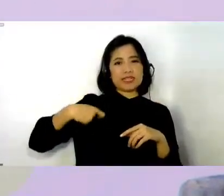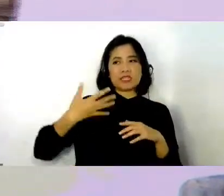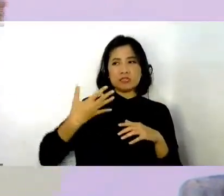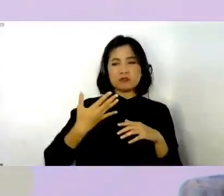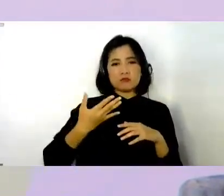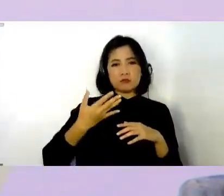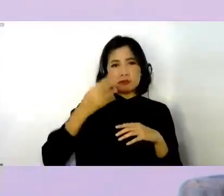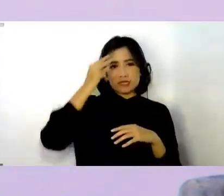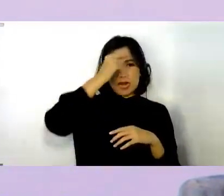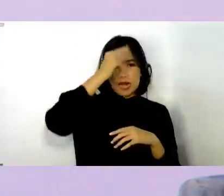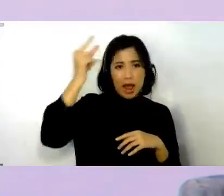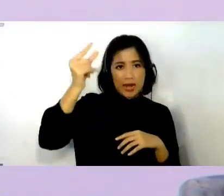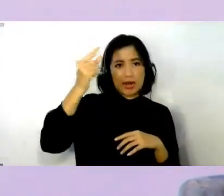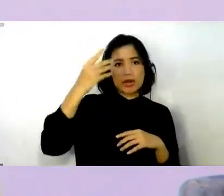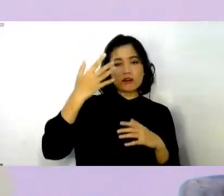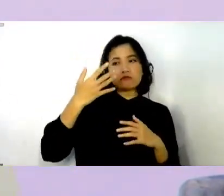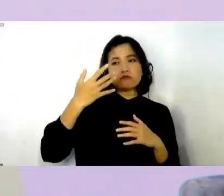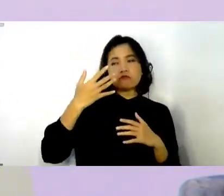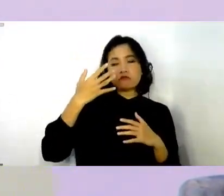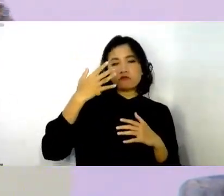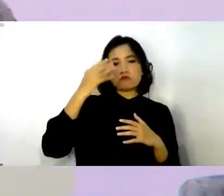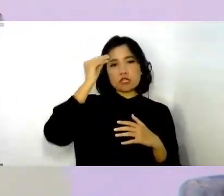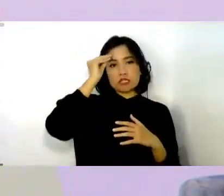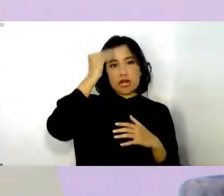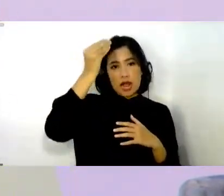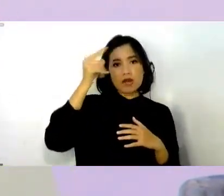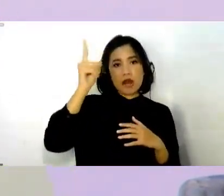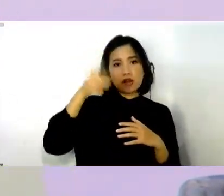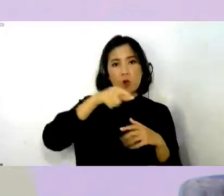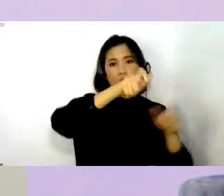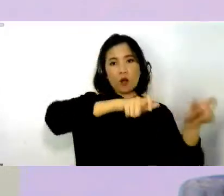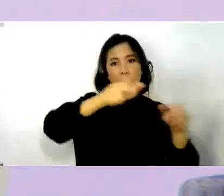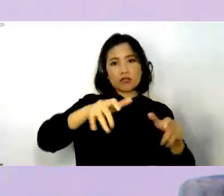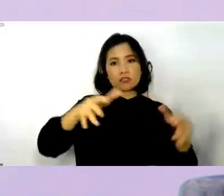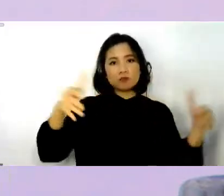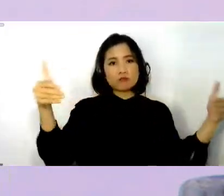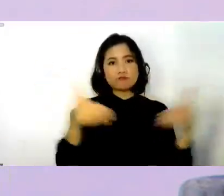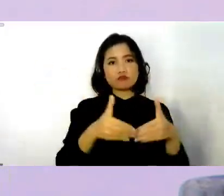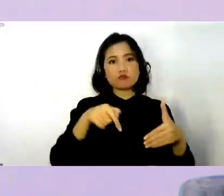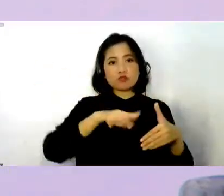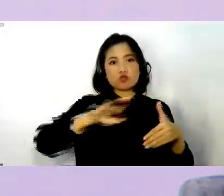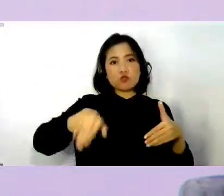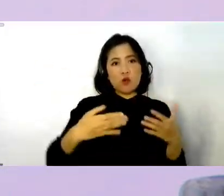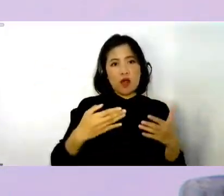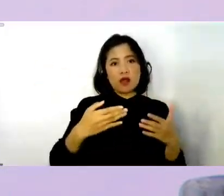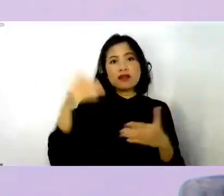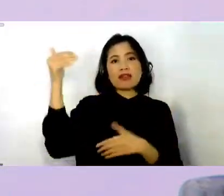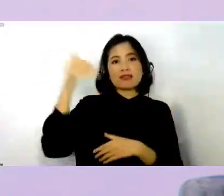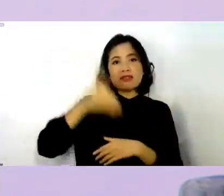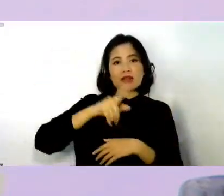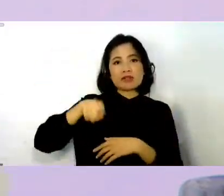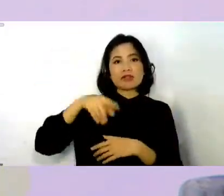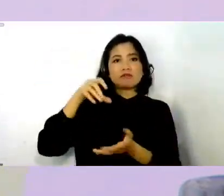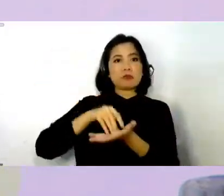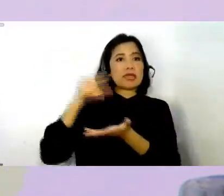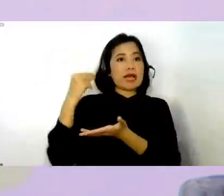a former policymakers. I remember my days whenever the Central Bureau